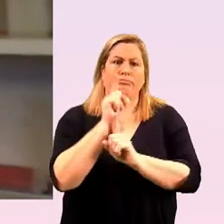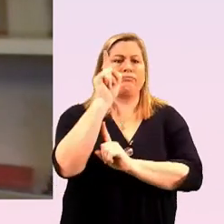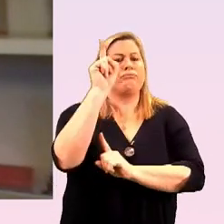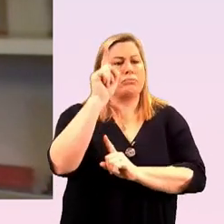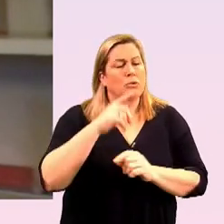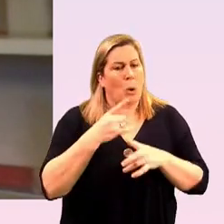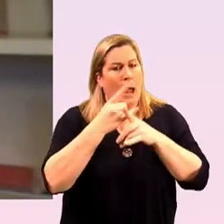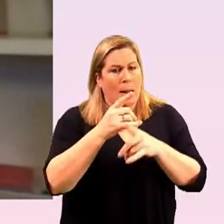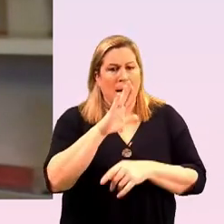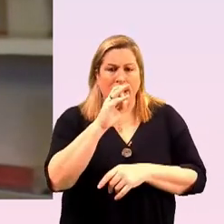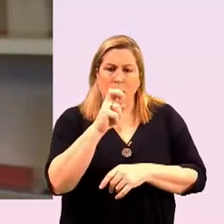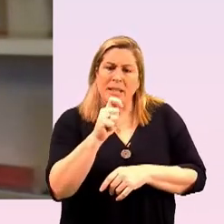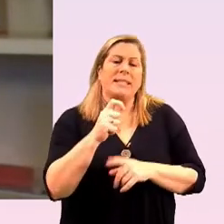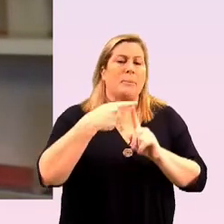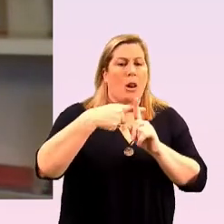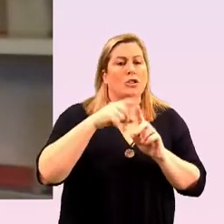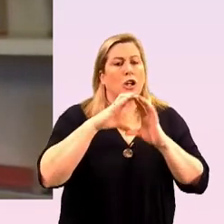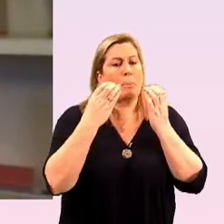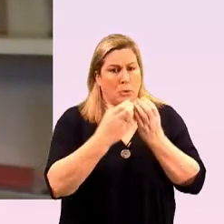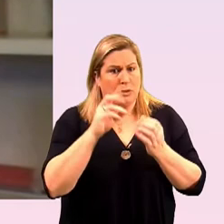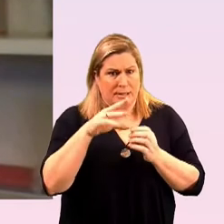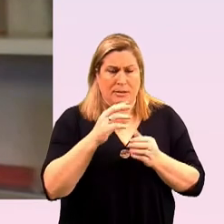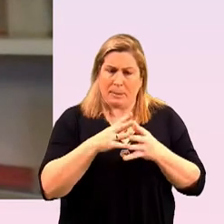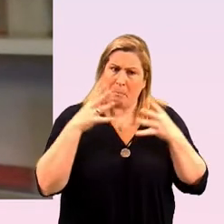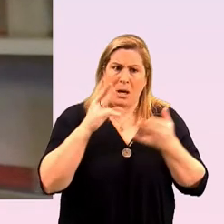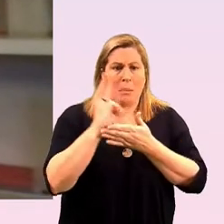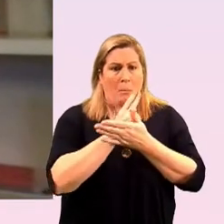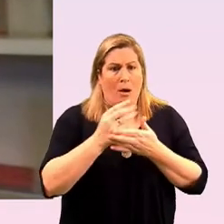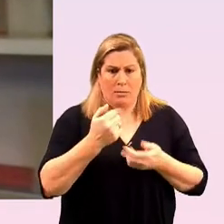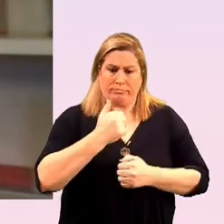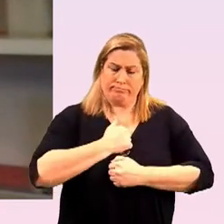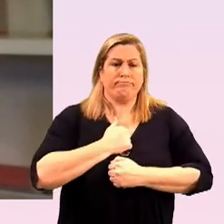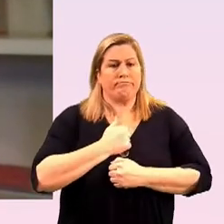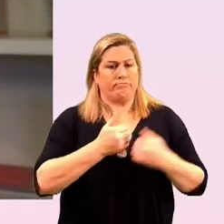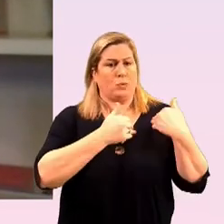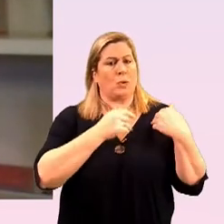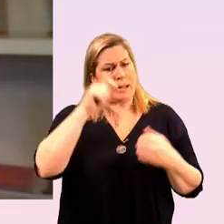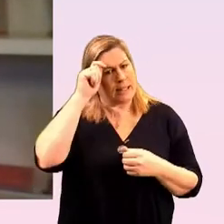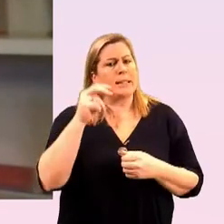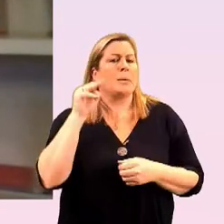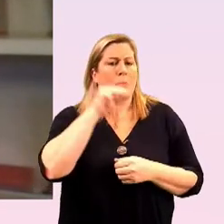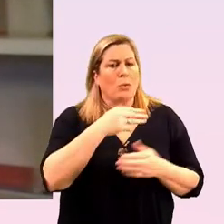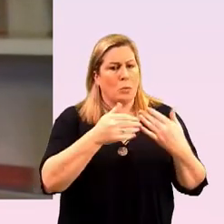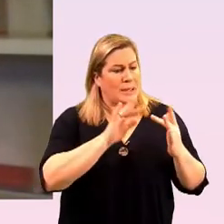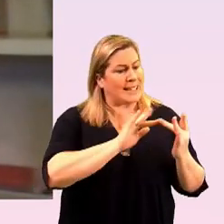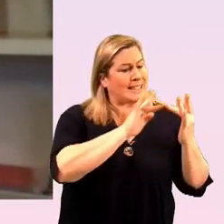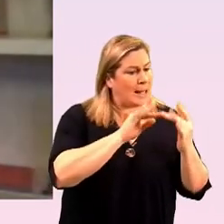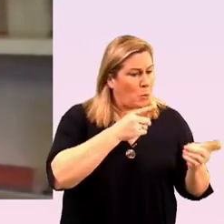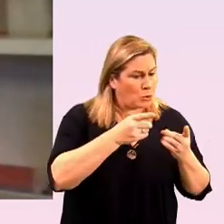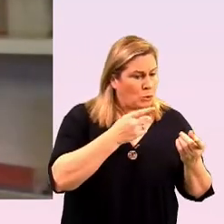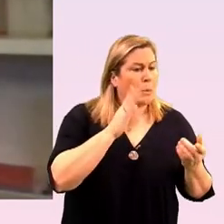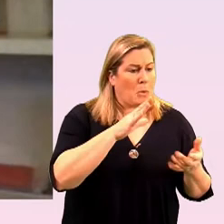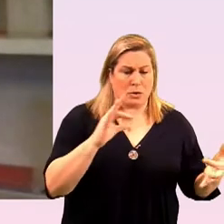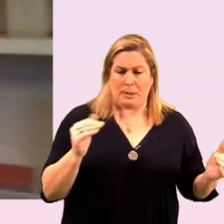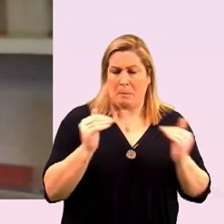plus communities was an explicit part of that. And I think it was really important to align what we do in the network to